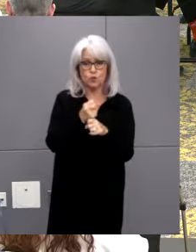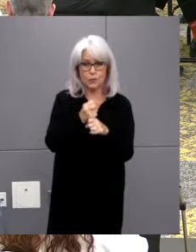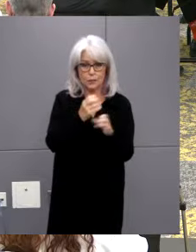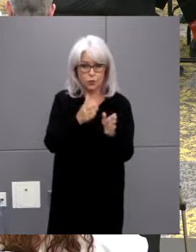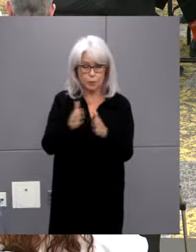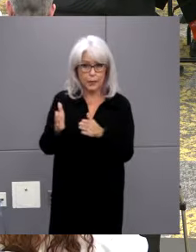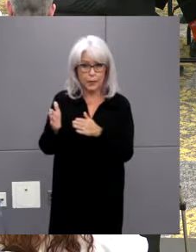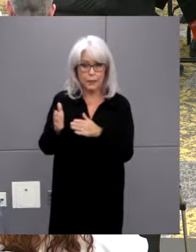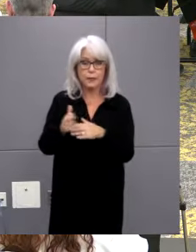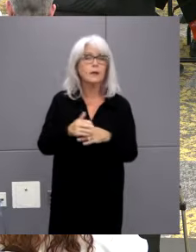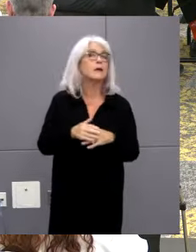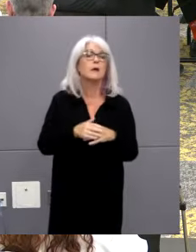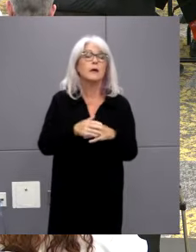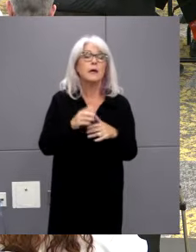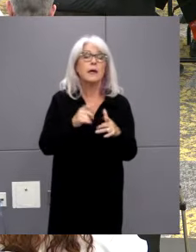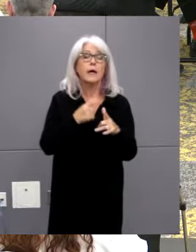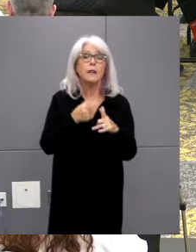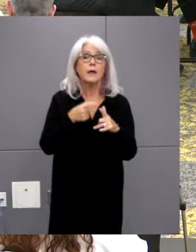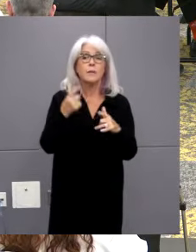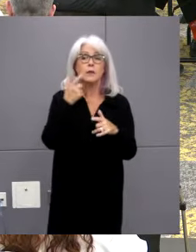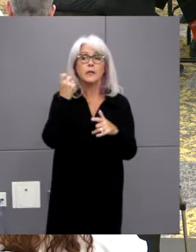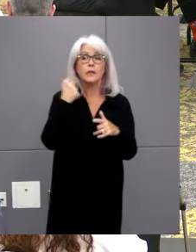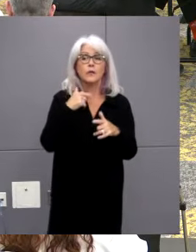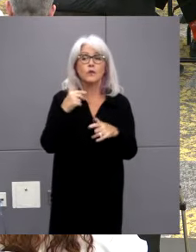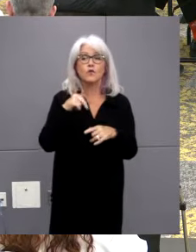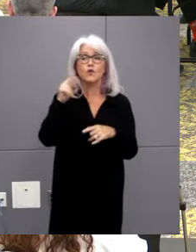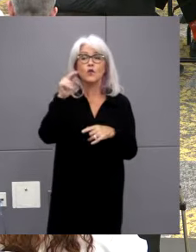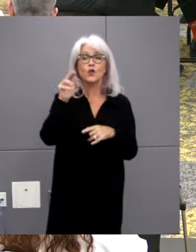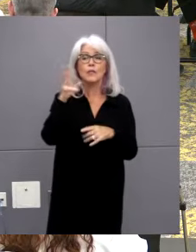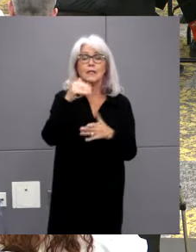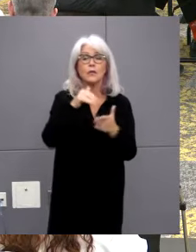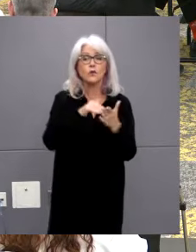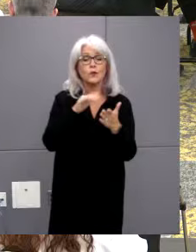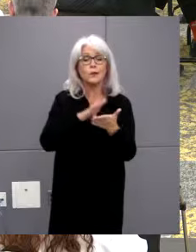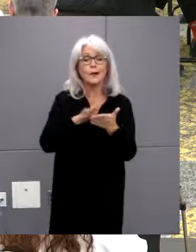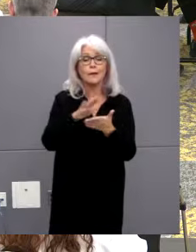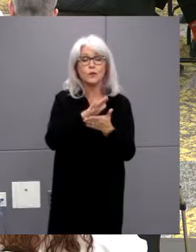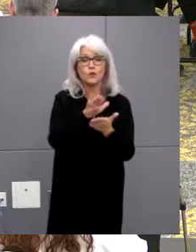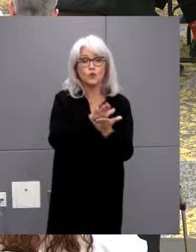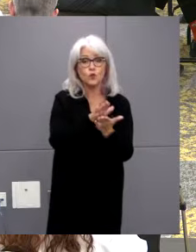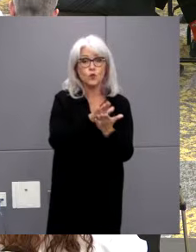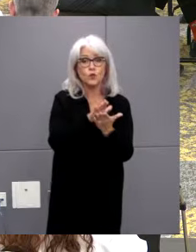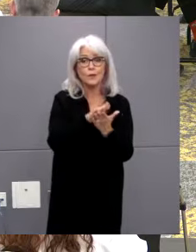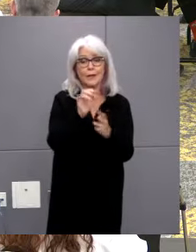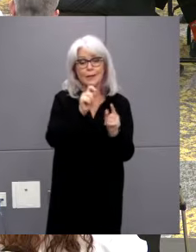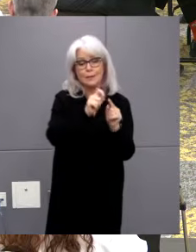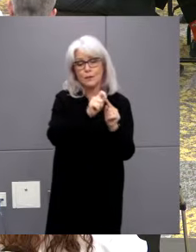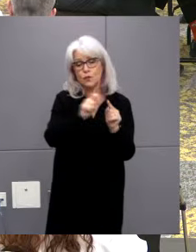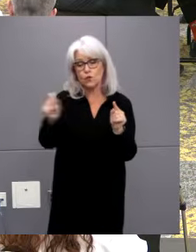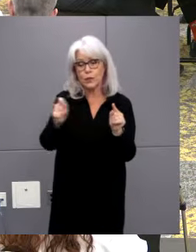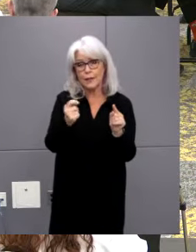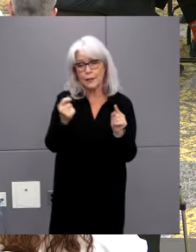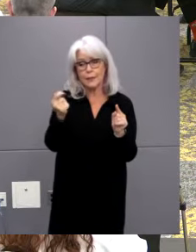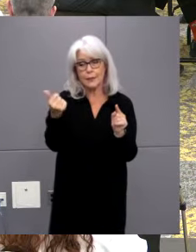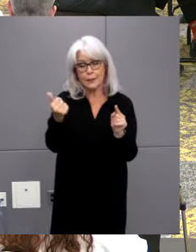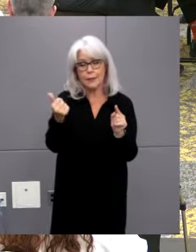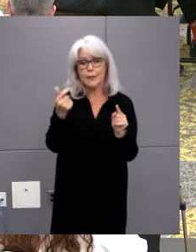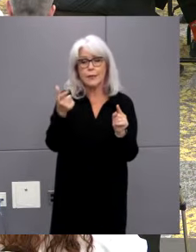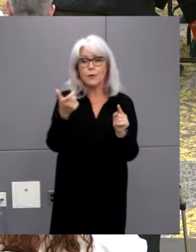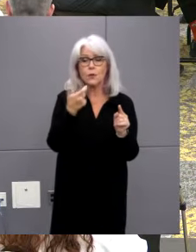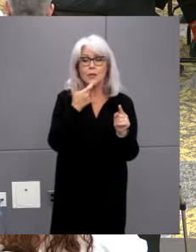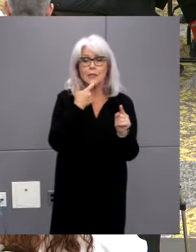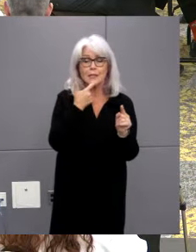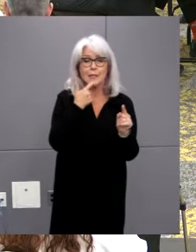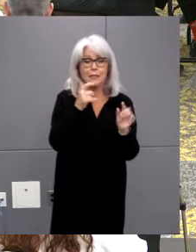And then due to North Central Association of Colleges and Schools, that has been stricken. And then where it states